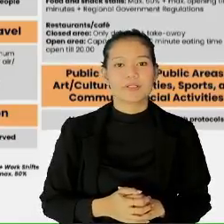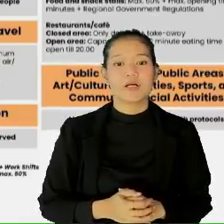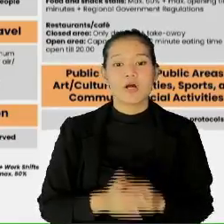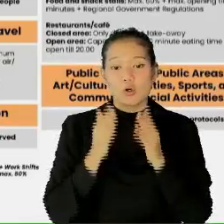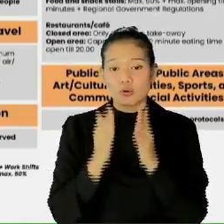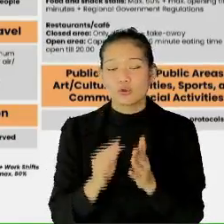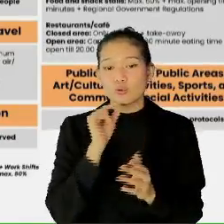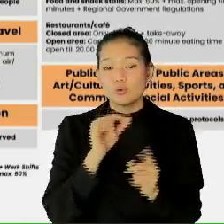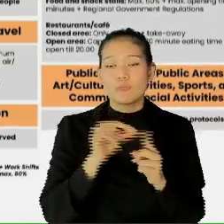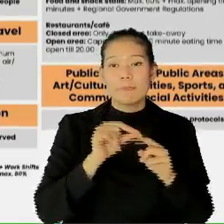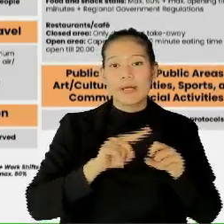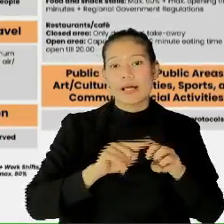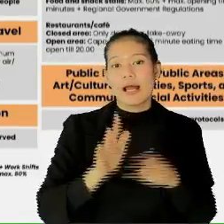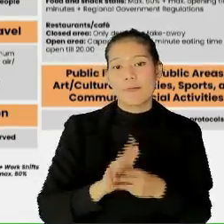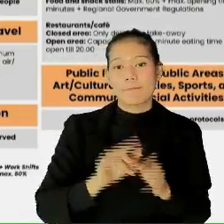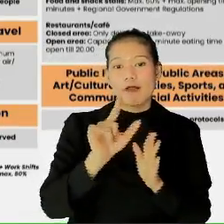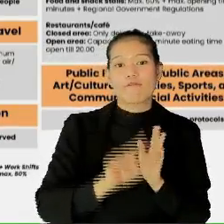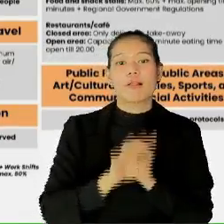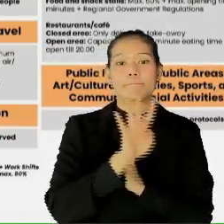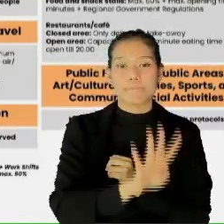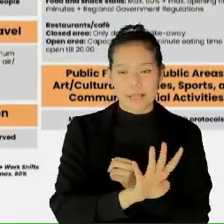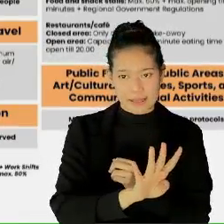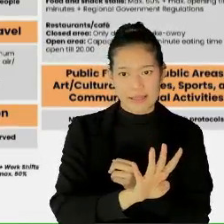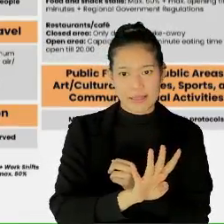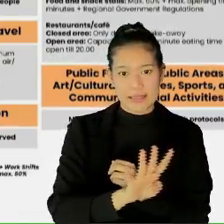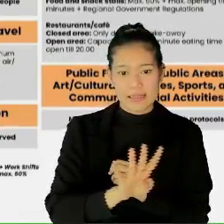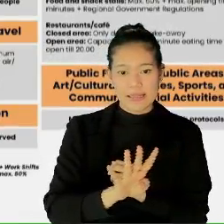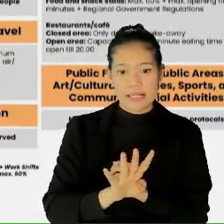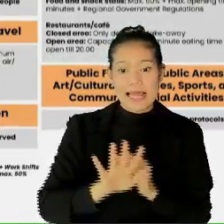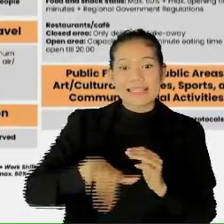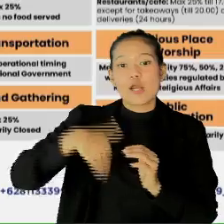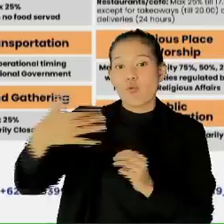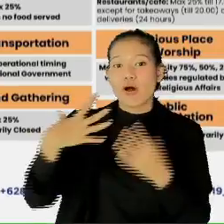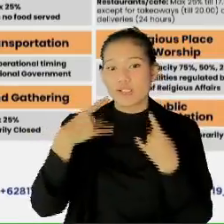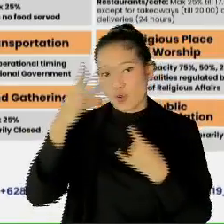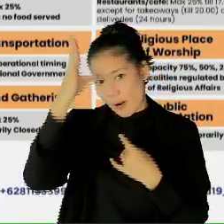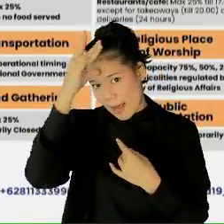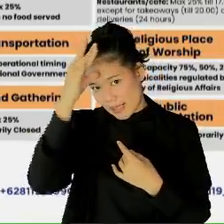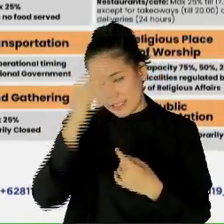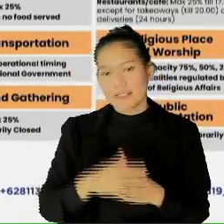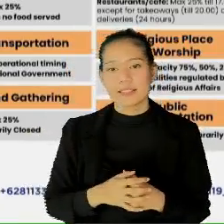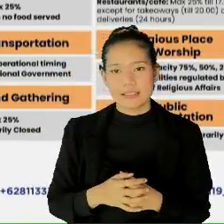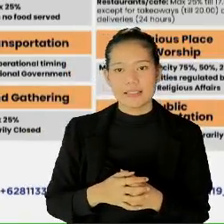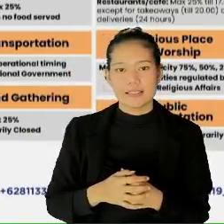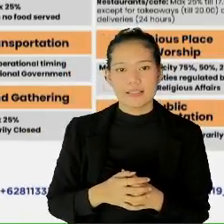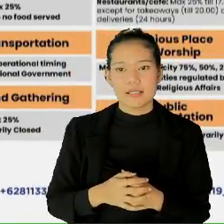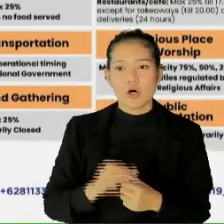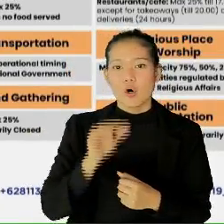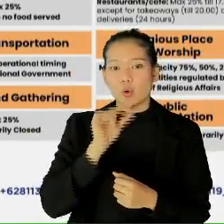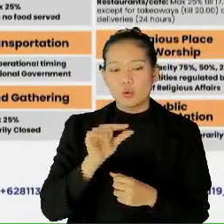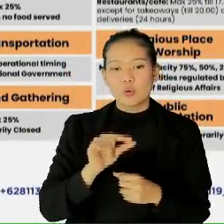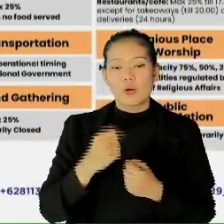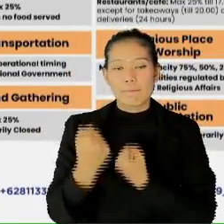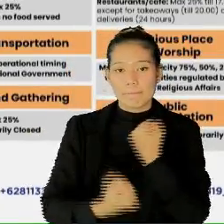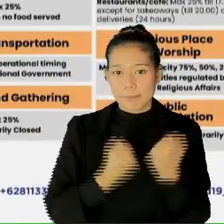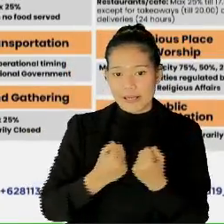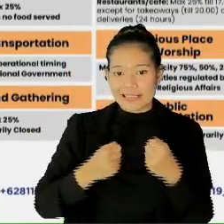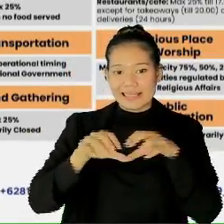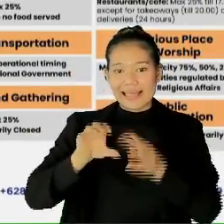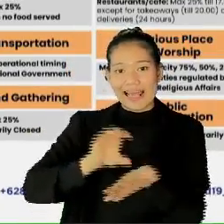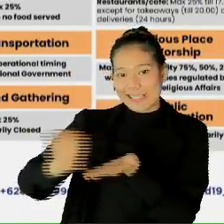Especially for PPKM level 4 in non-Java Bali, the export industry can